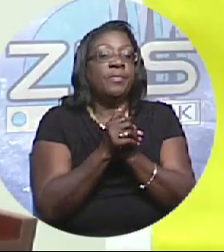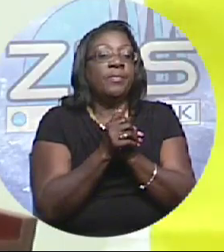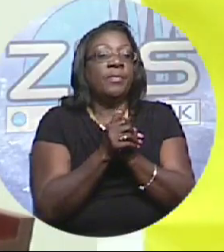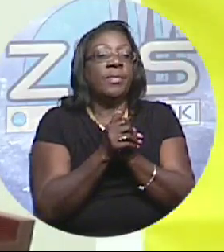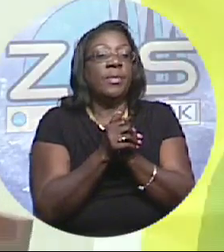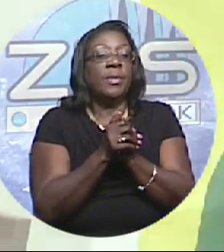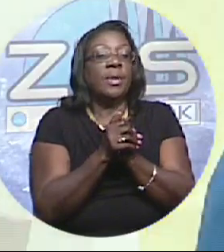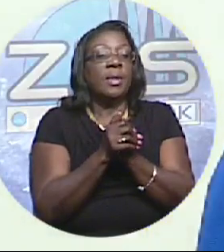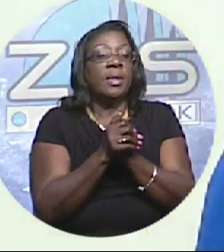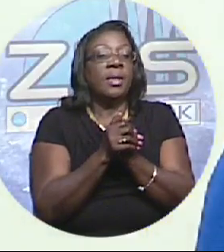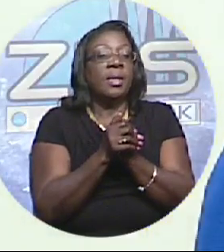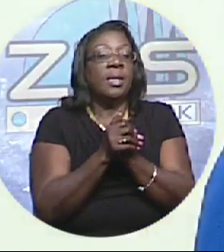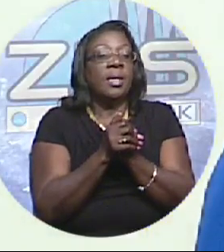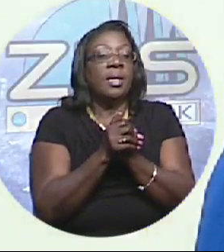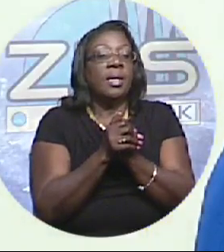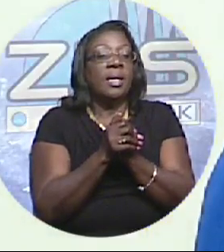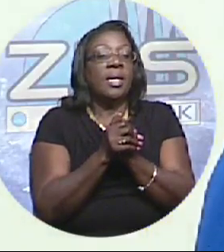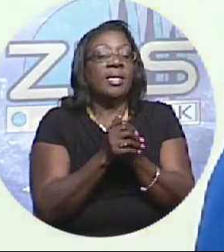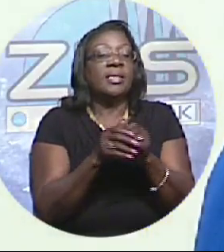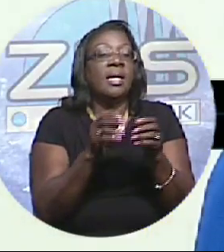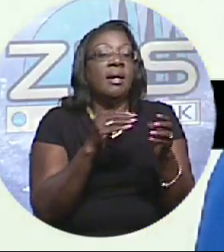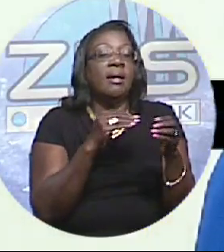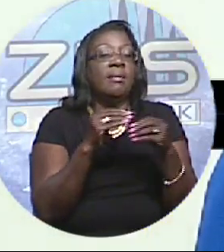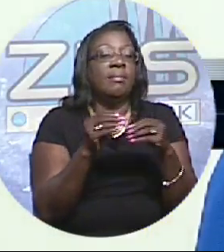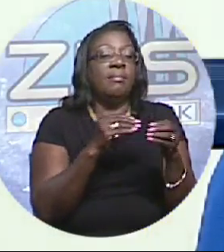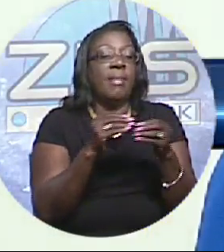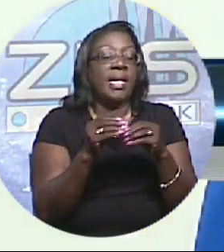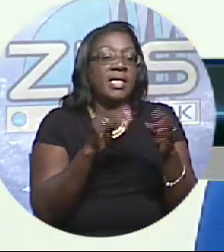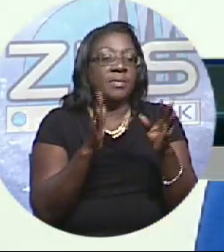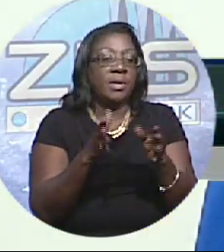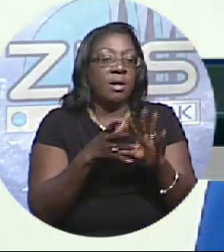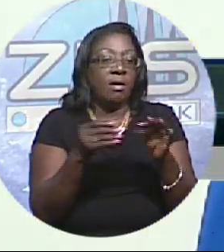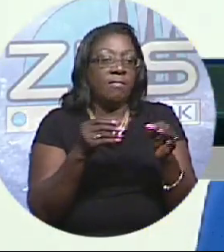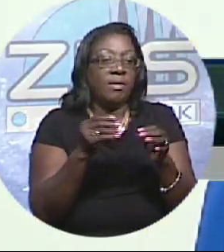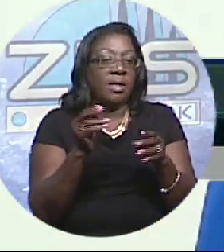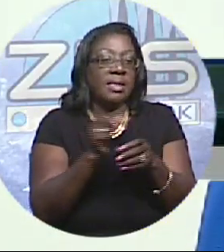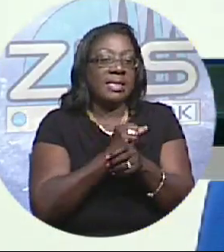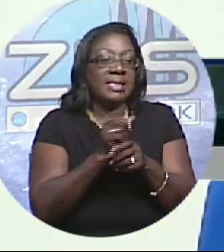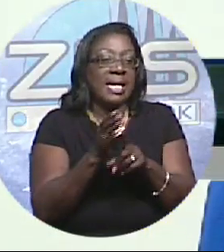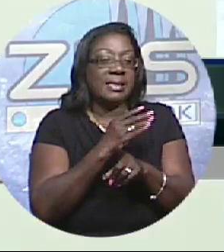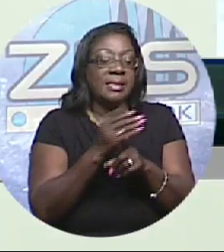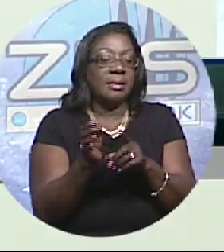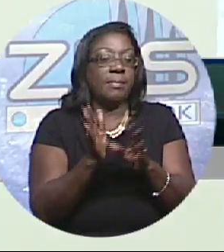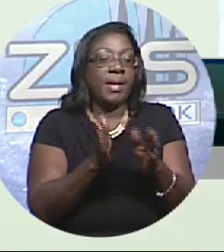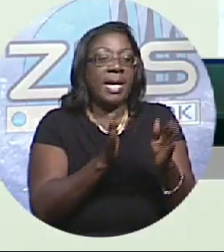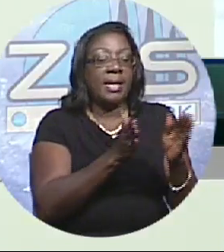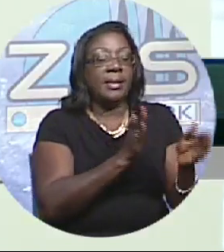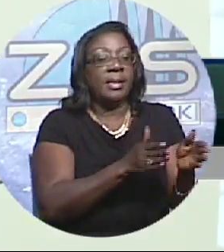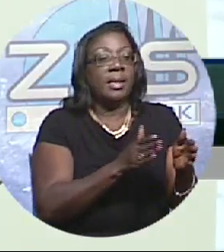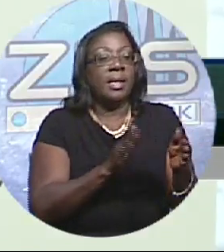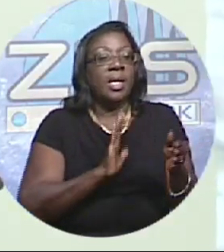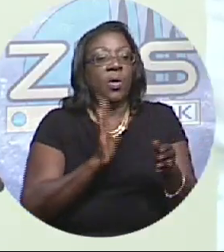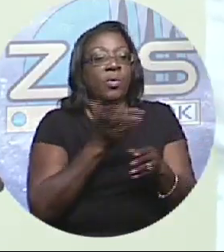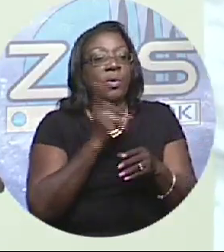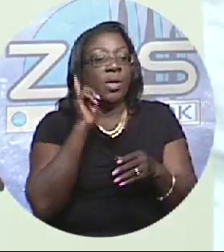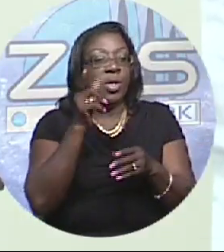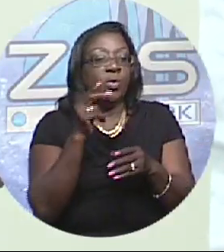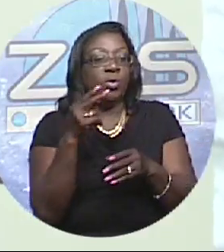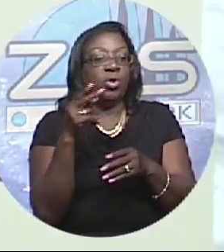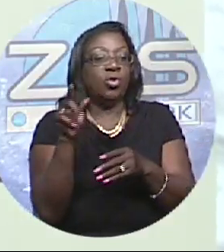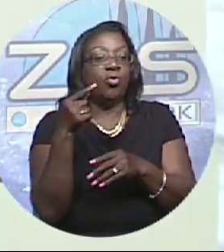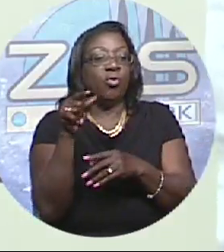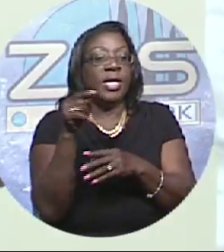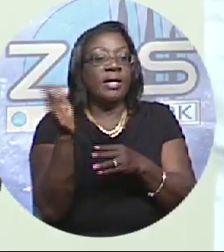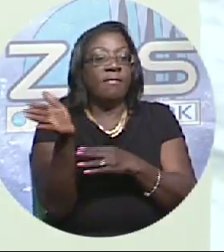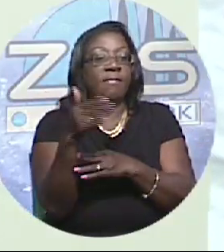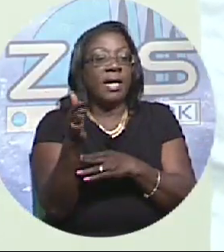We deal with comprehensive disaster management, cyclones, or any incident that may occur. So we'll use the green flag, saying